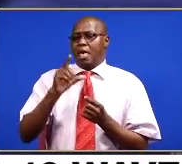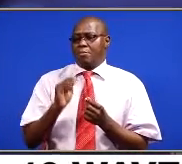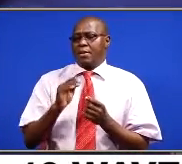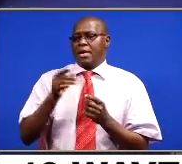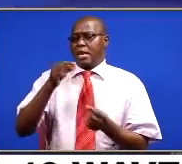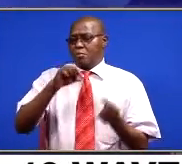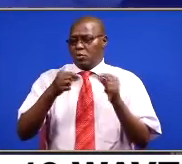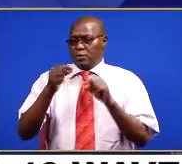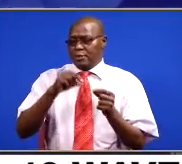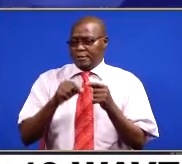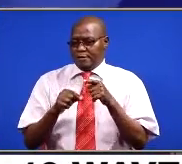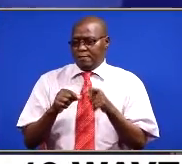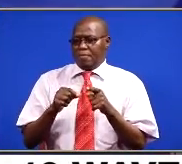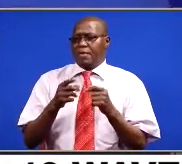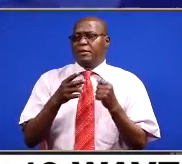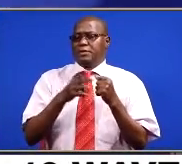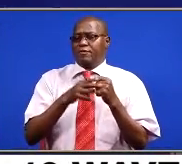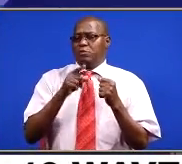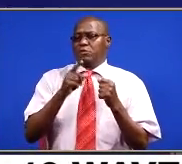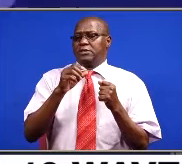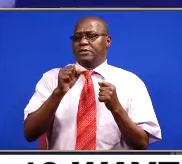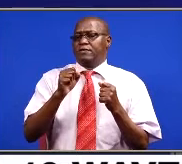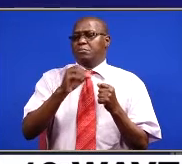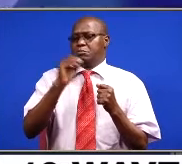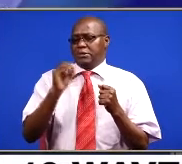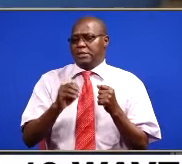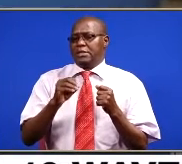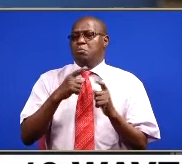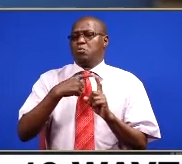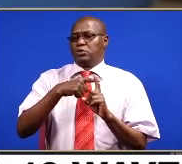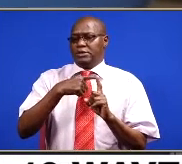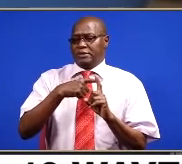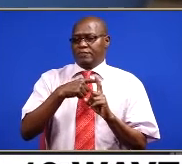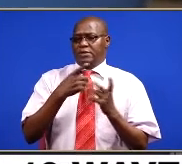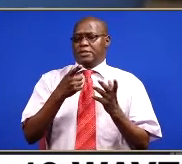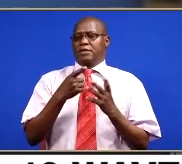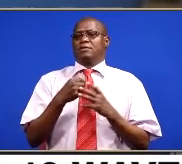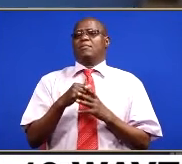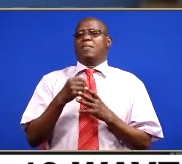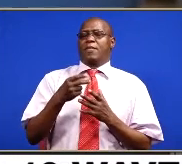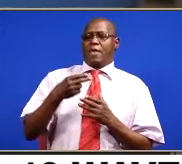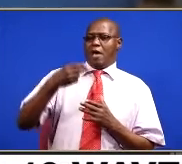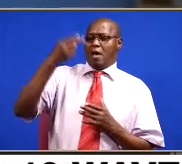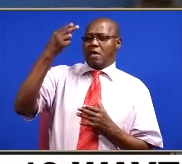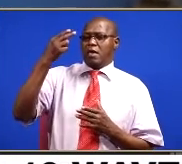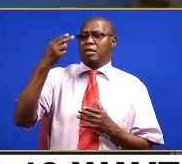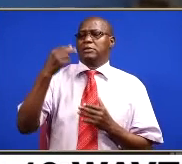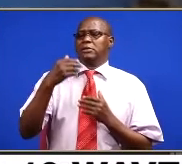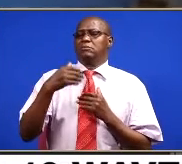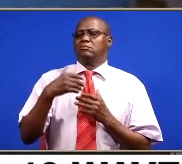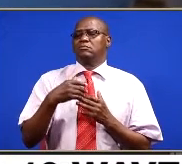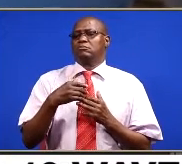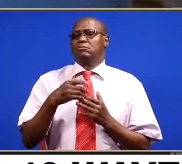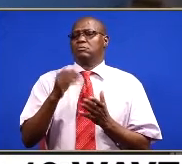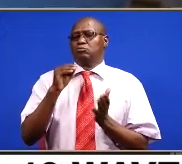a 16.7% positivity rate. The figures recorded in recent days are the highest in nearly 3 months